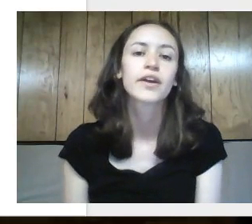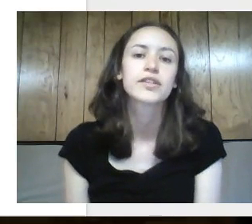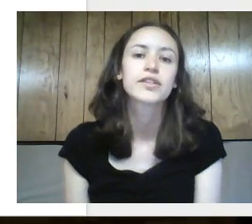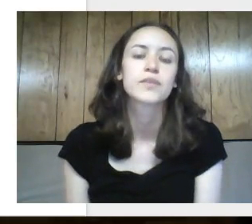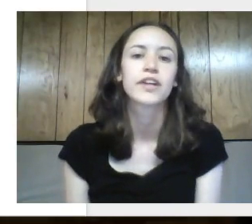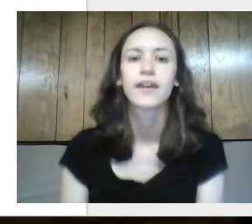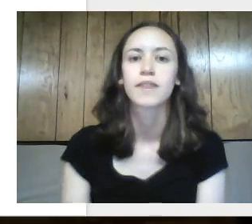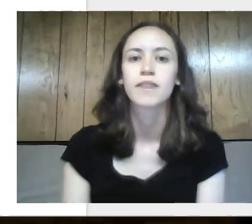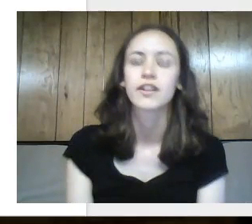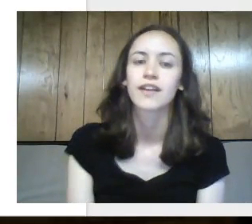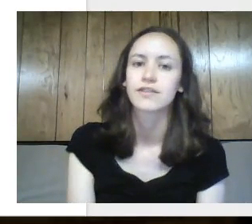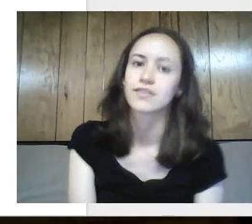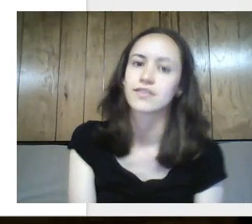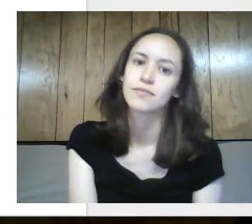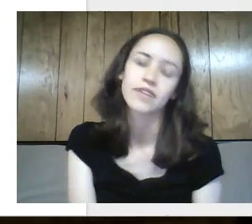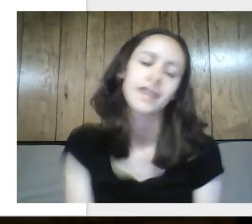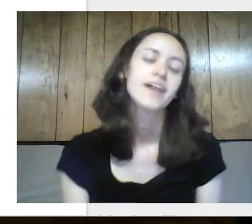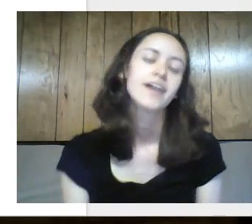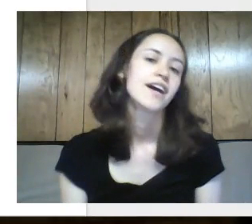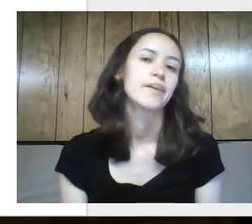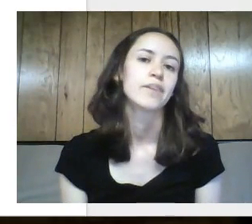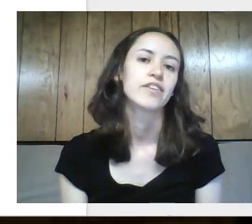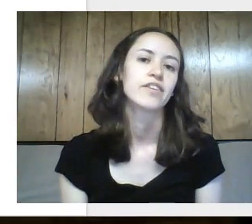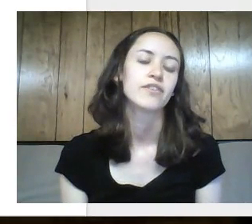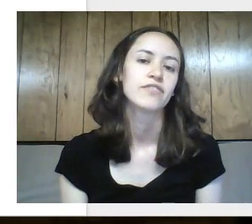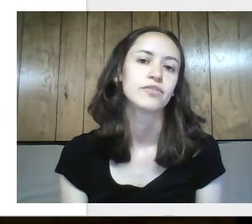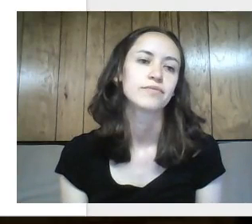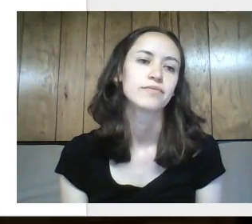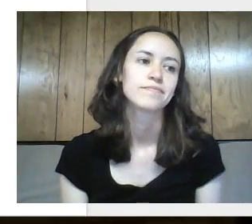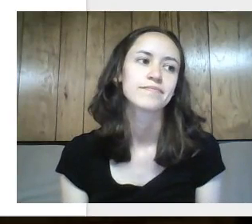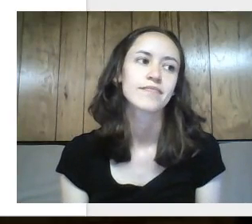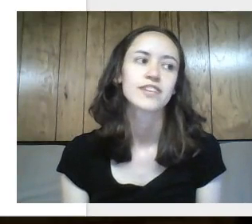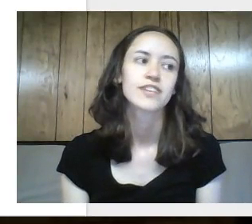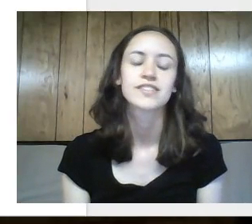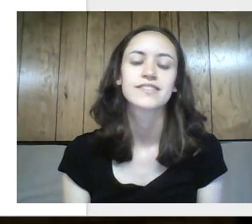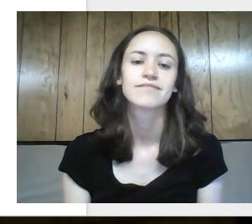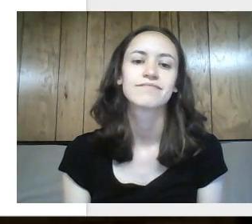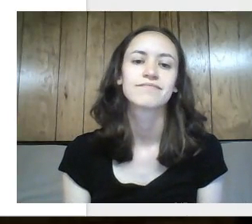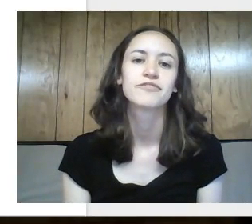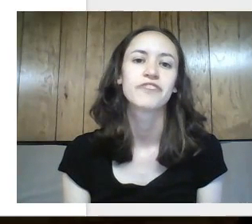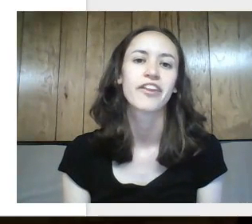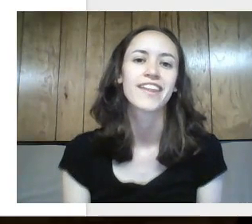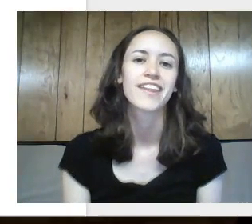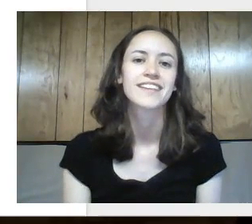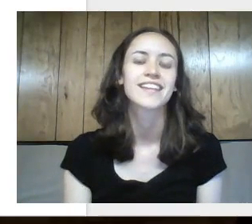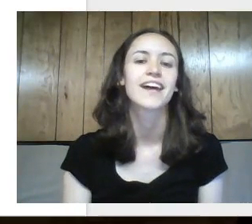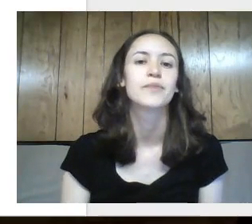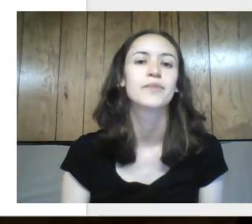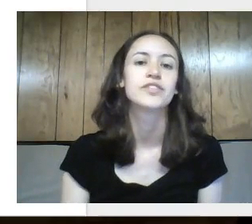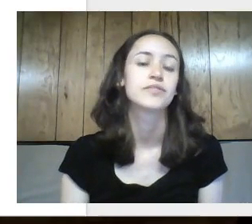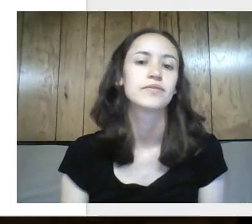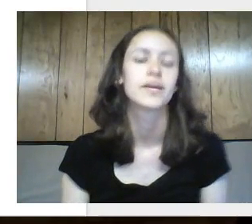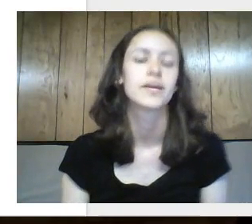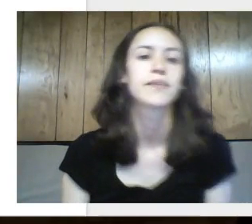summer or you're just wondering how to make your class run smoothly, I'll give you a few just food for thought things that I